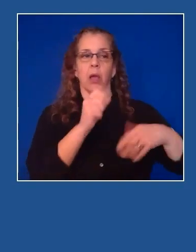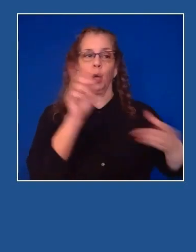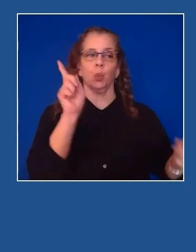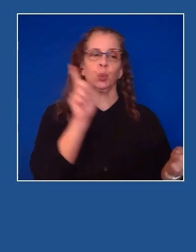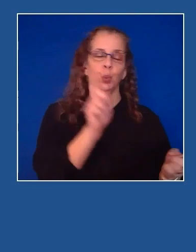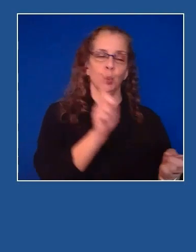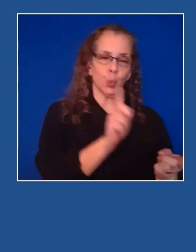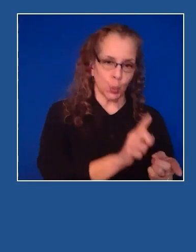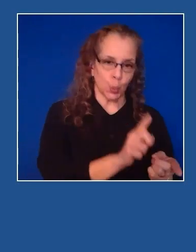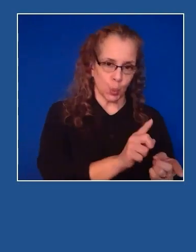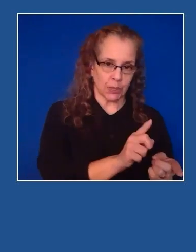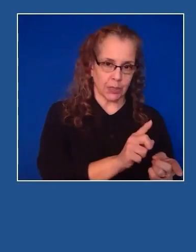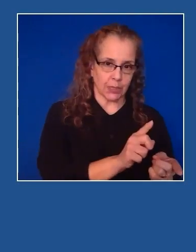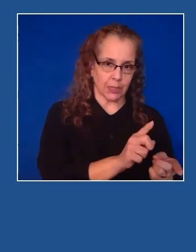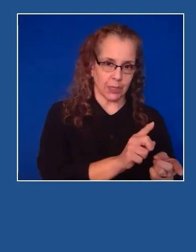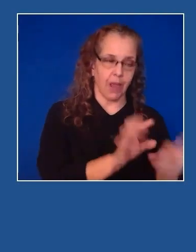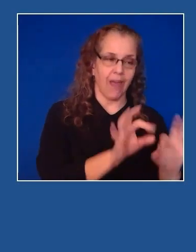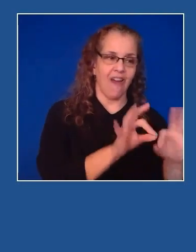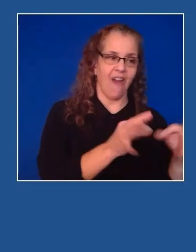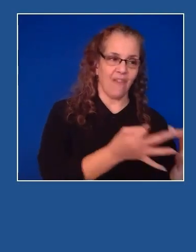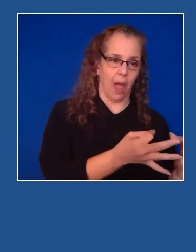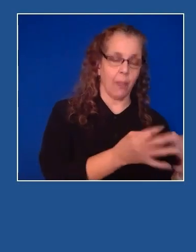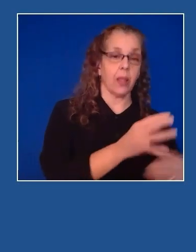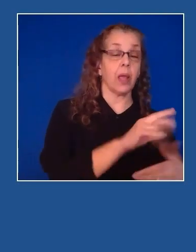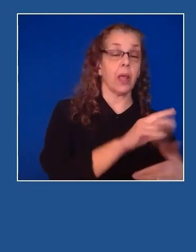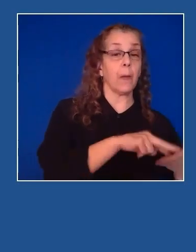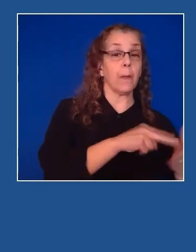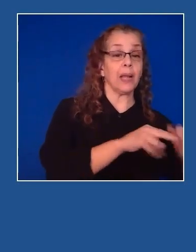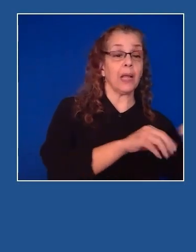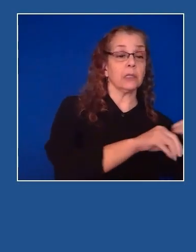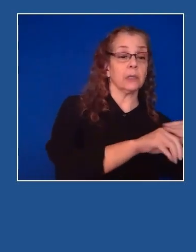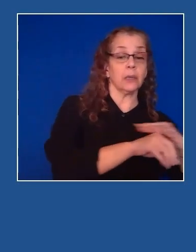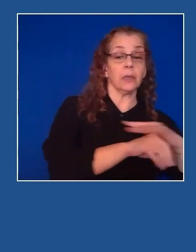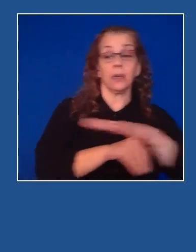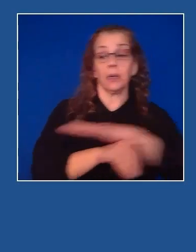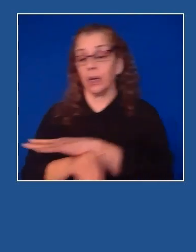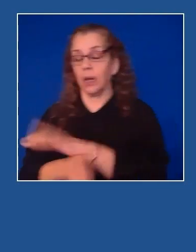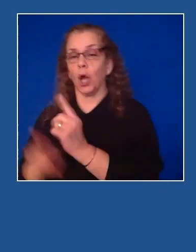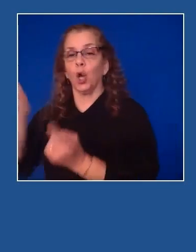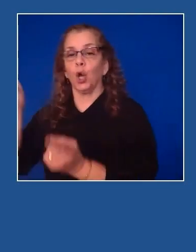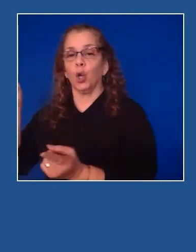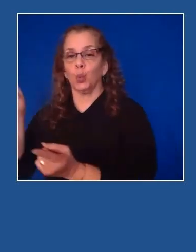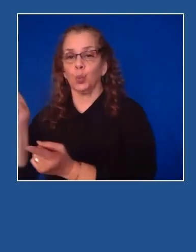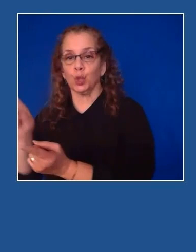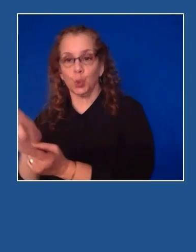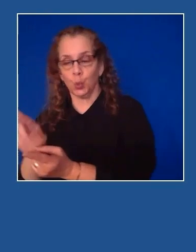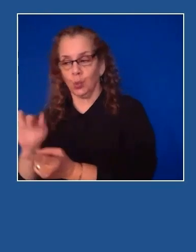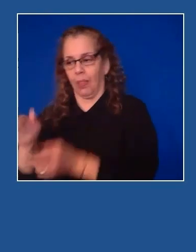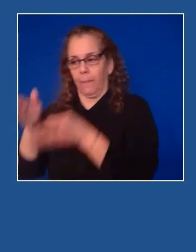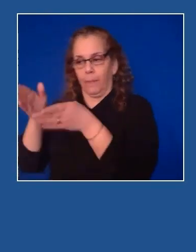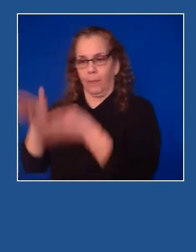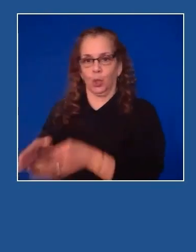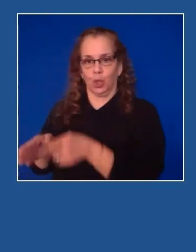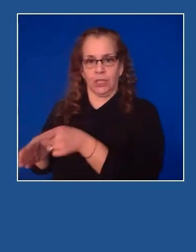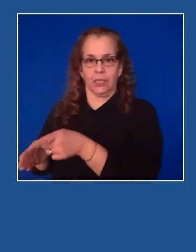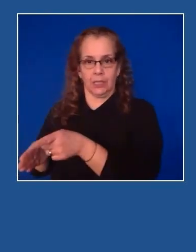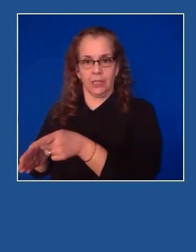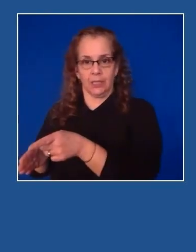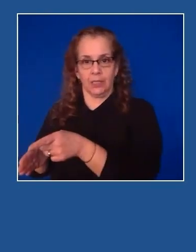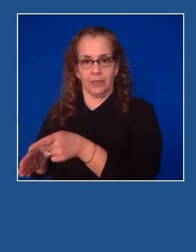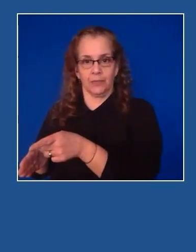course, that's going to reduce the impact, the negative impact on our loved ones who are suicidal or